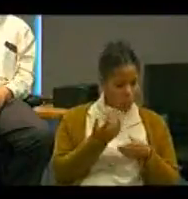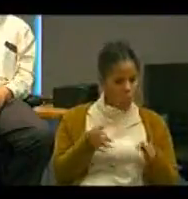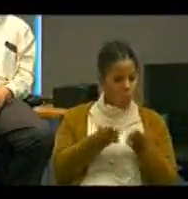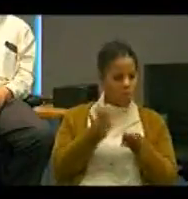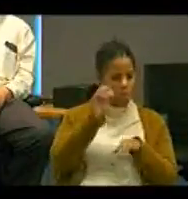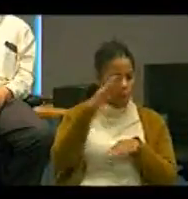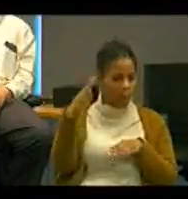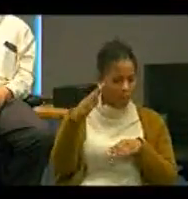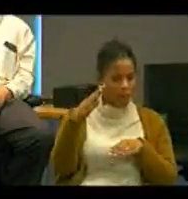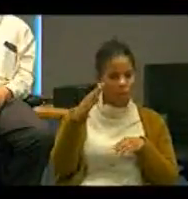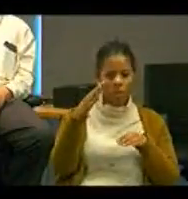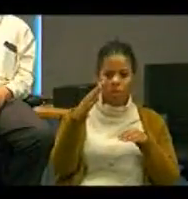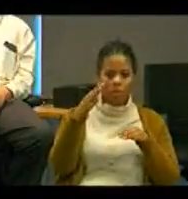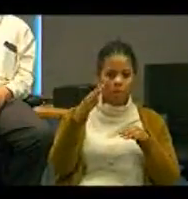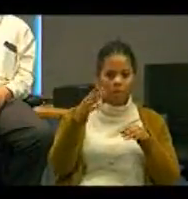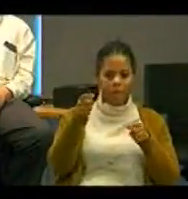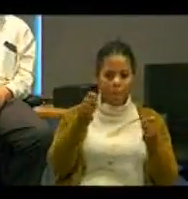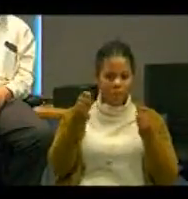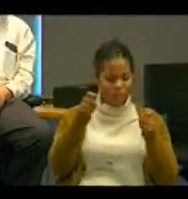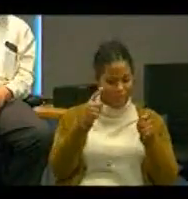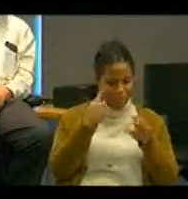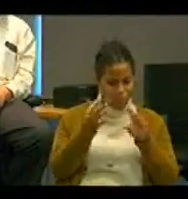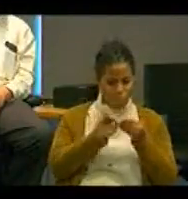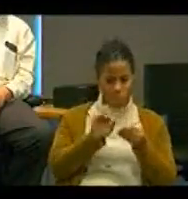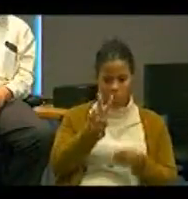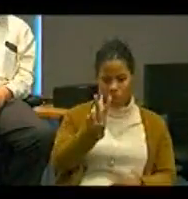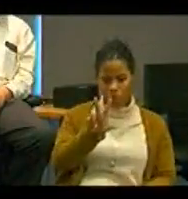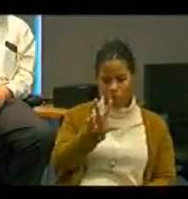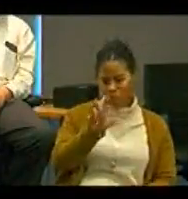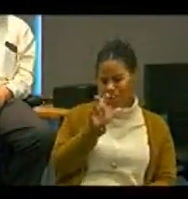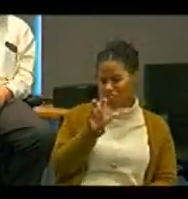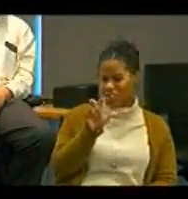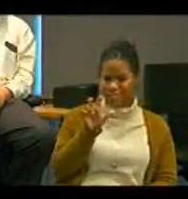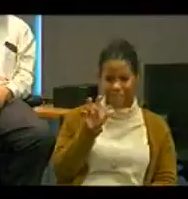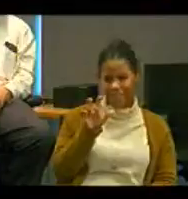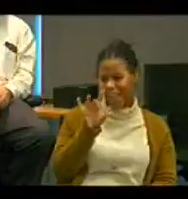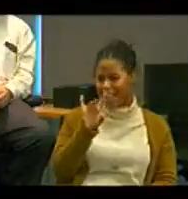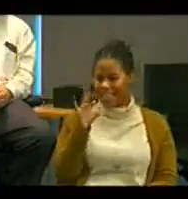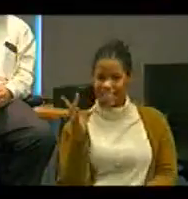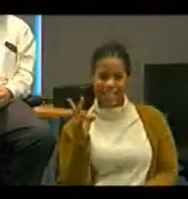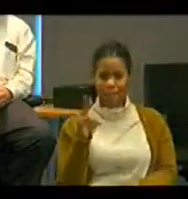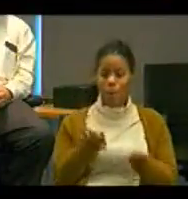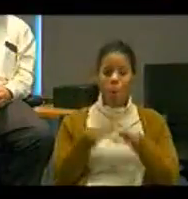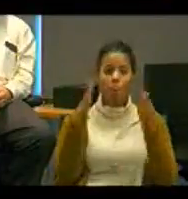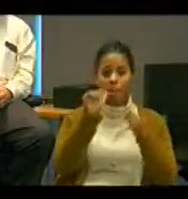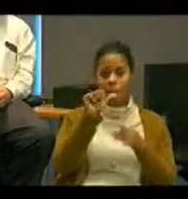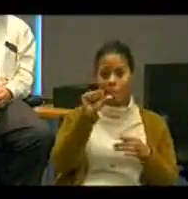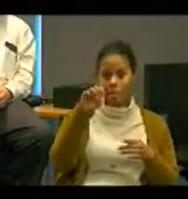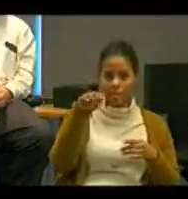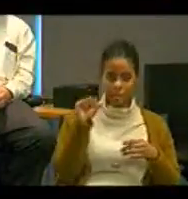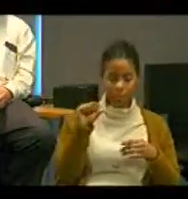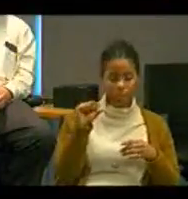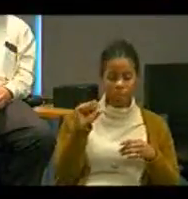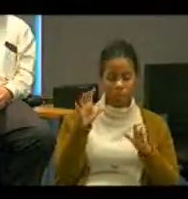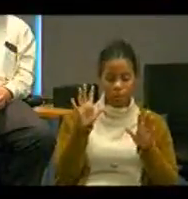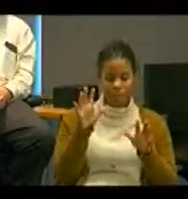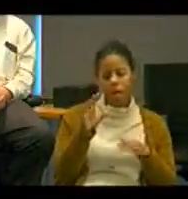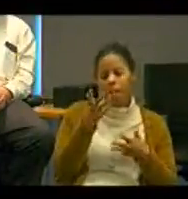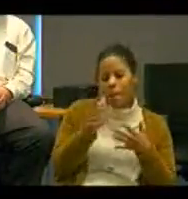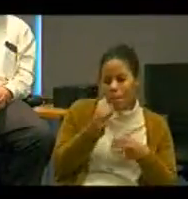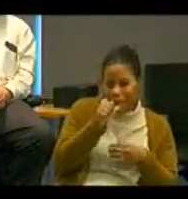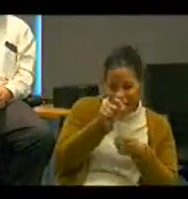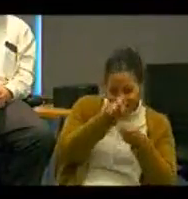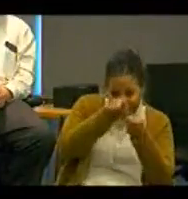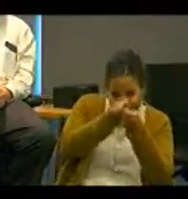website, there were 387 open cases. By my count, which might not be accurate, so I don't want to stand by it, I think